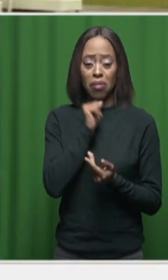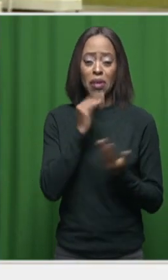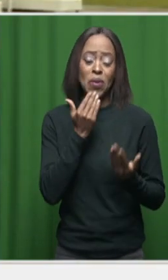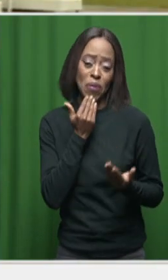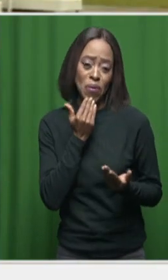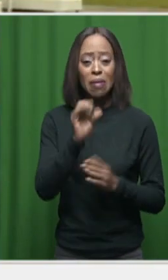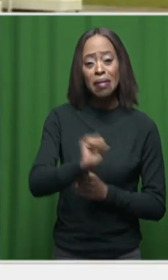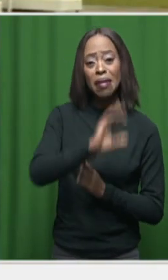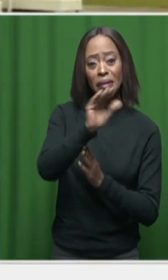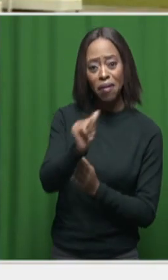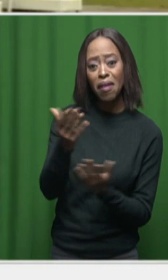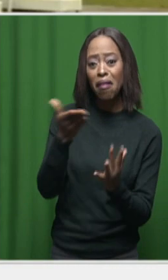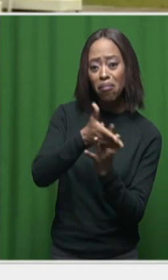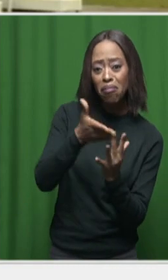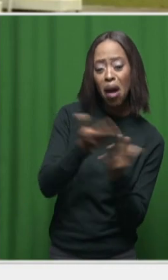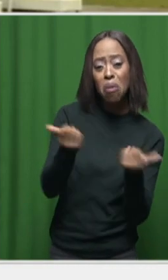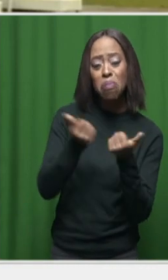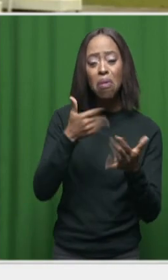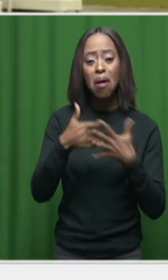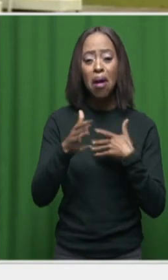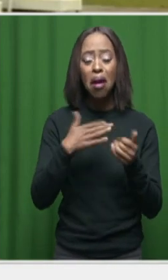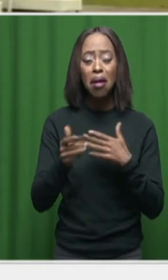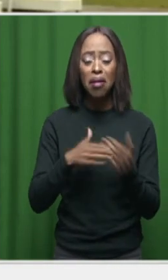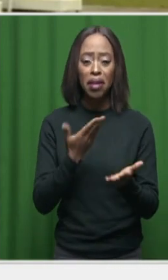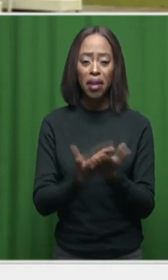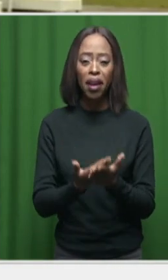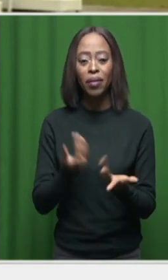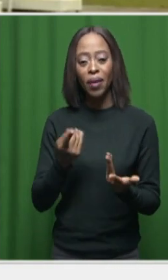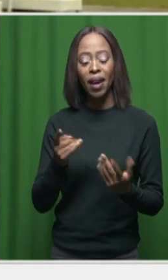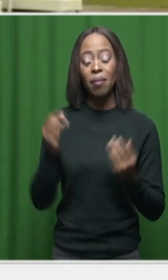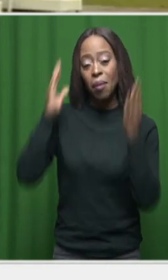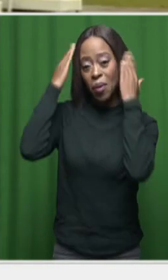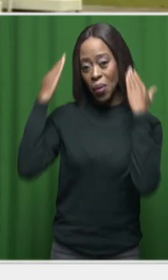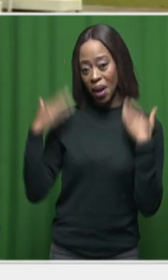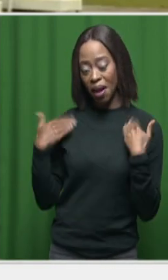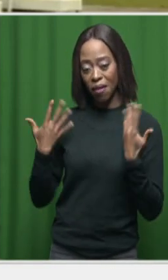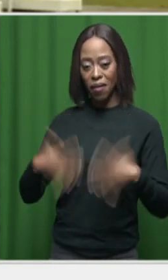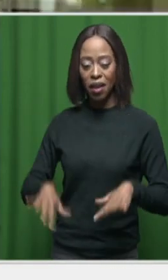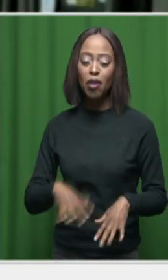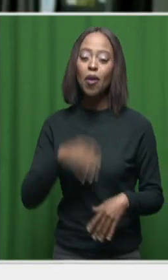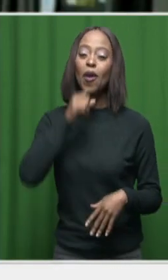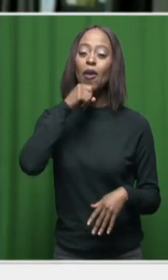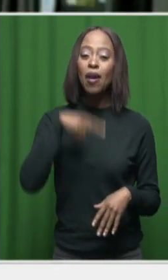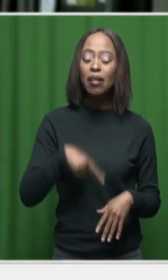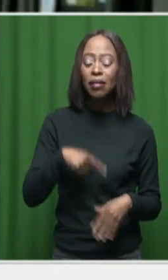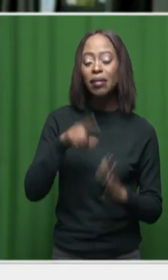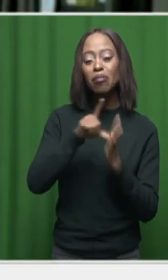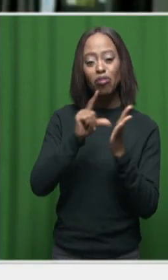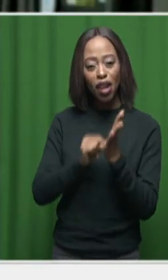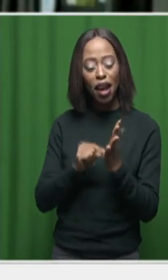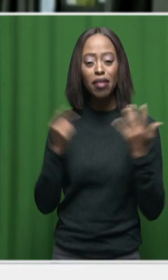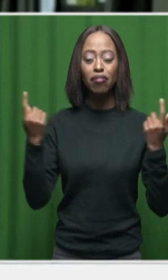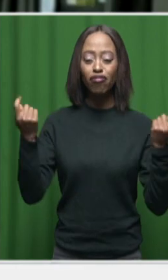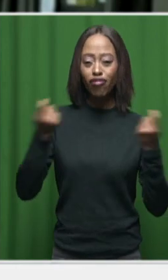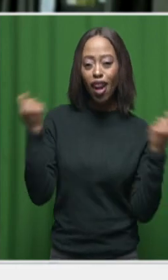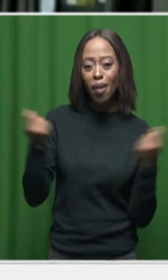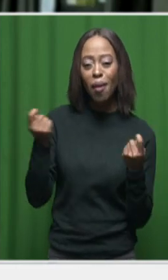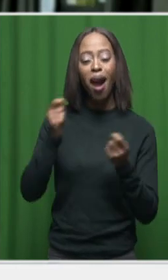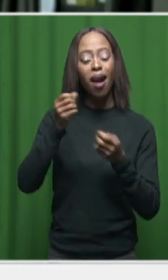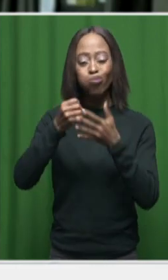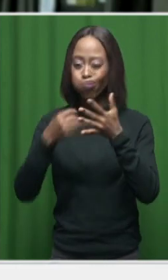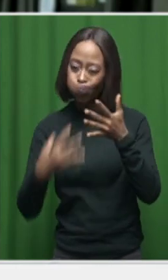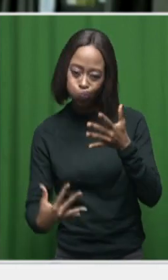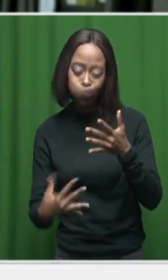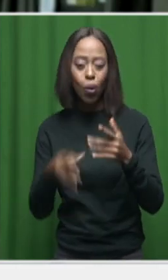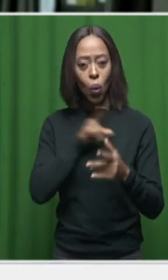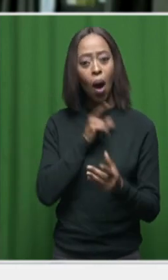South African market, so it's a perfect place for honeymooners, anniversaries, special celebrations. As mentioned, we